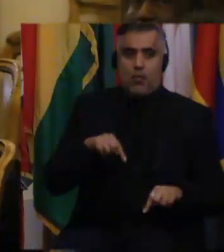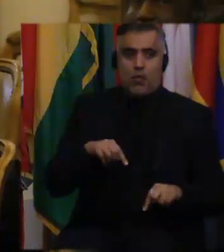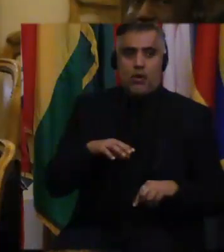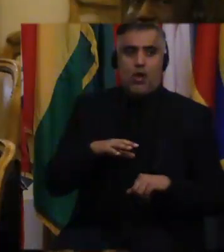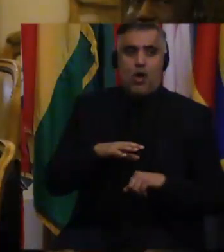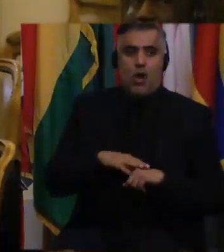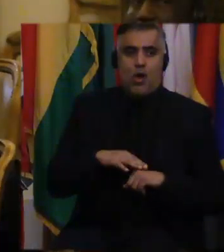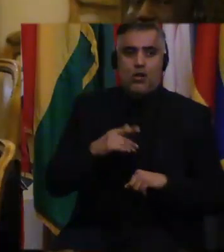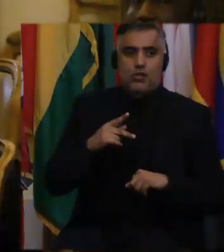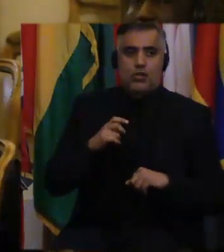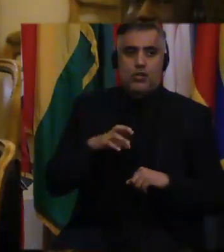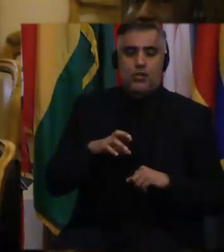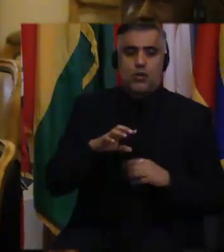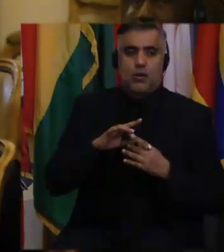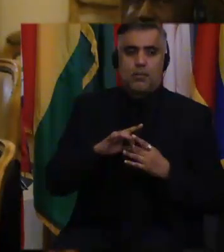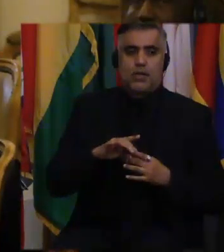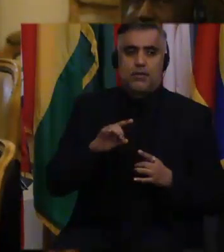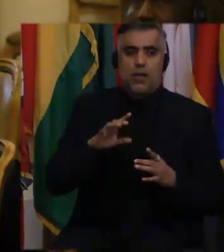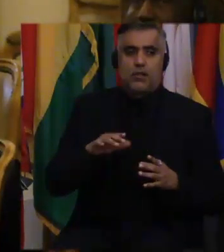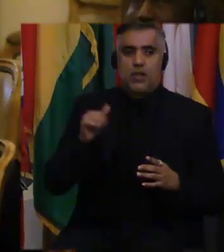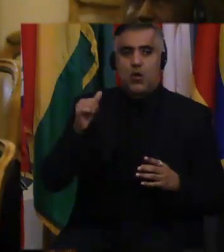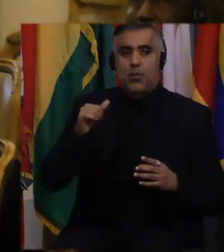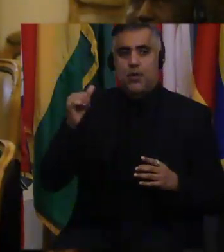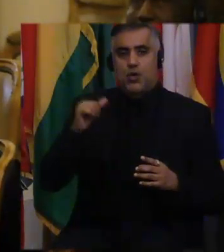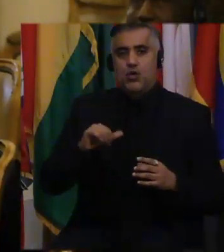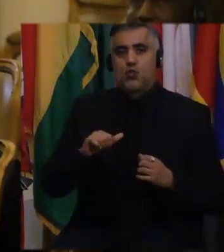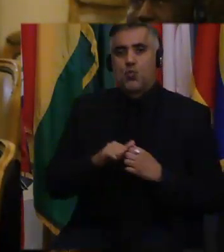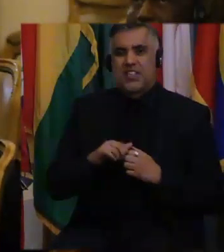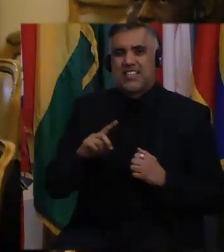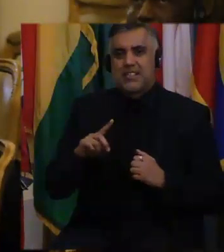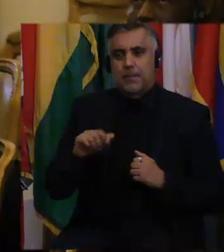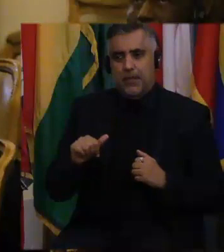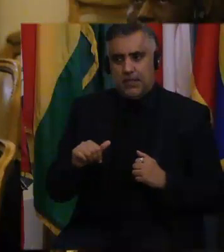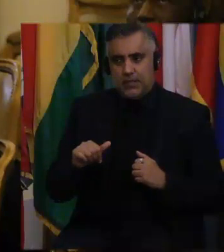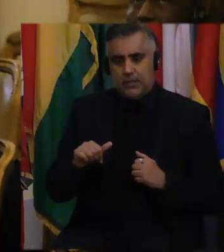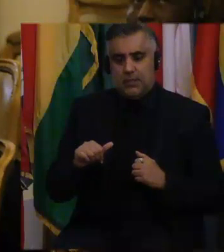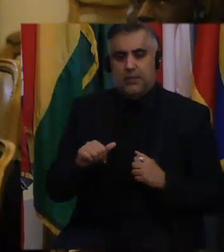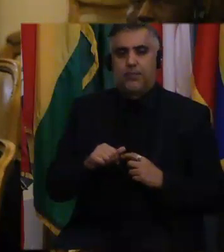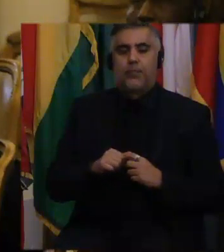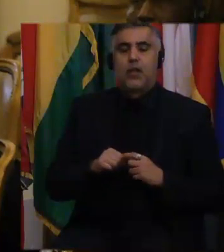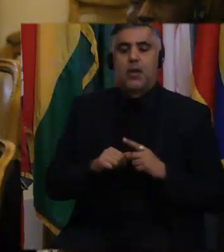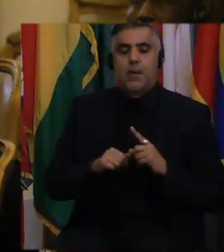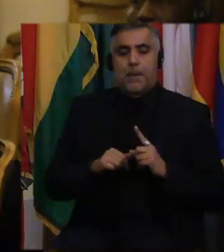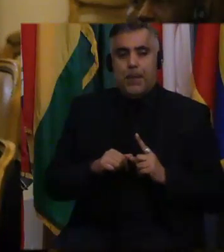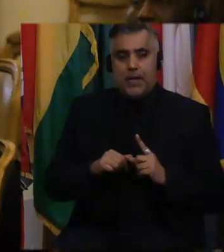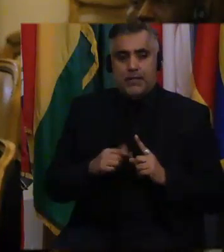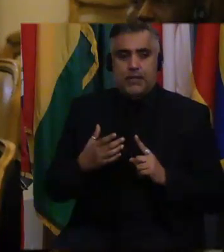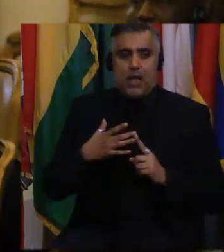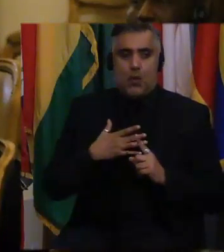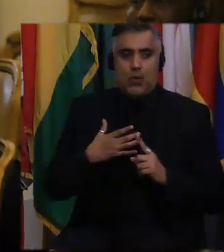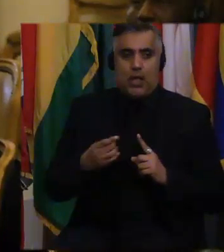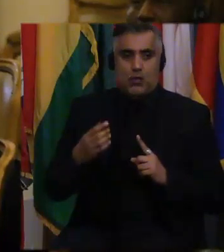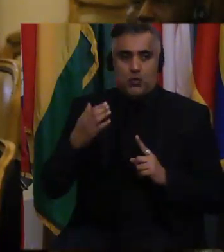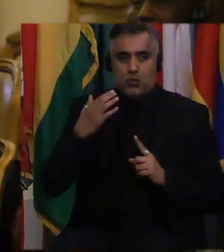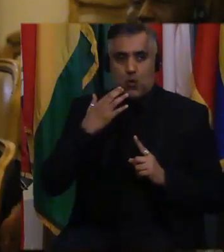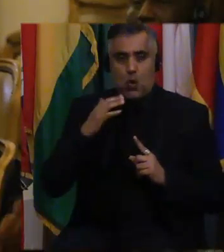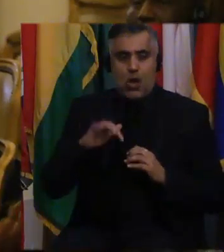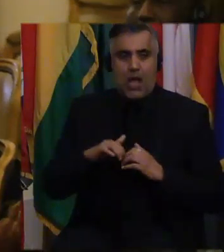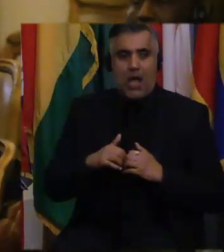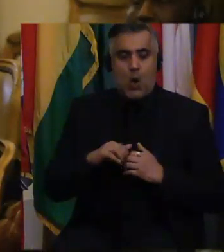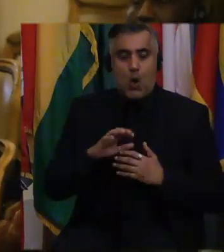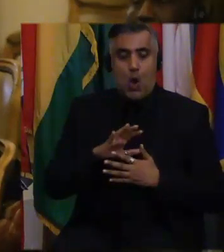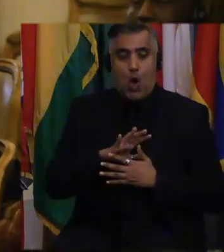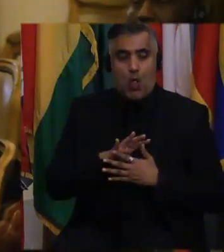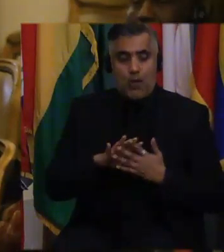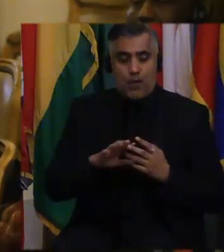on gender-based violence and women and girls with disabilities. But I would like to know how all